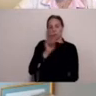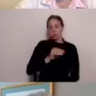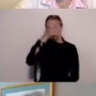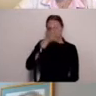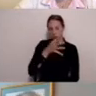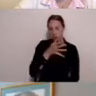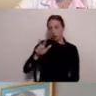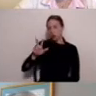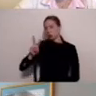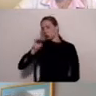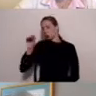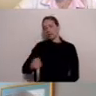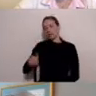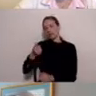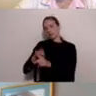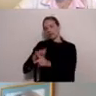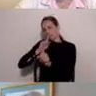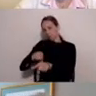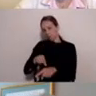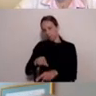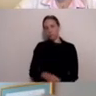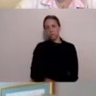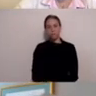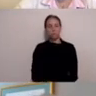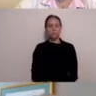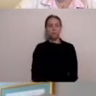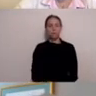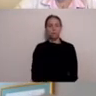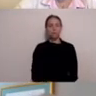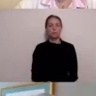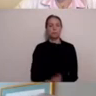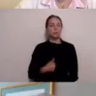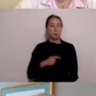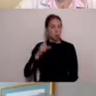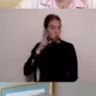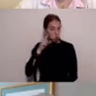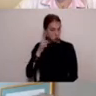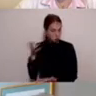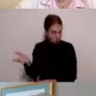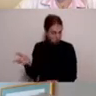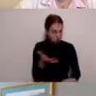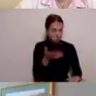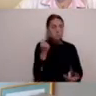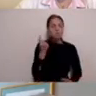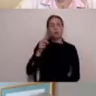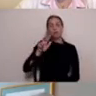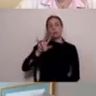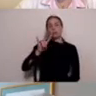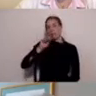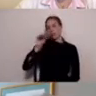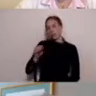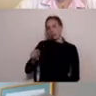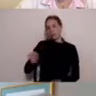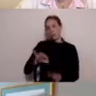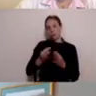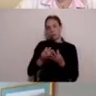self-reports. Next slide. And what we heard back was that 37% of families experienced